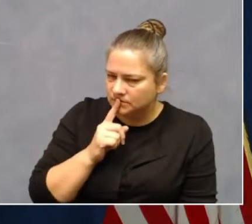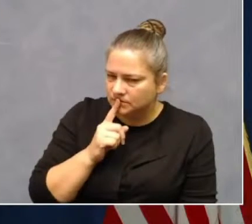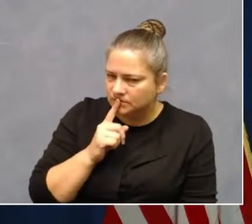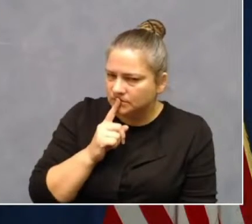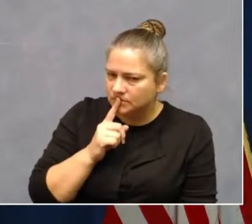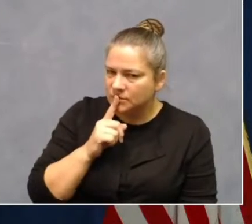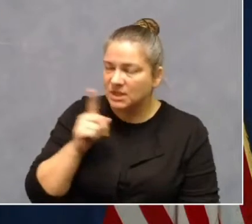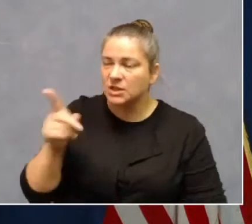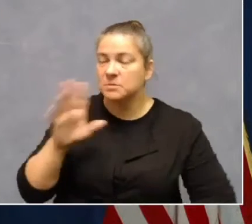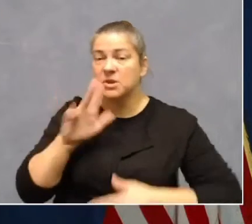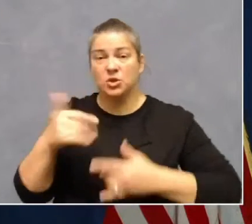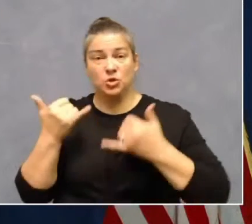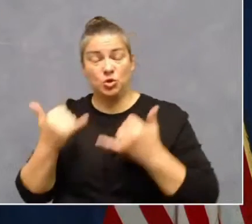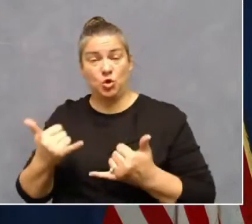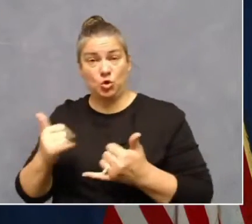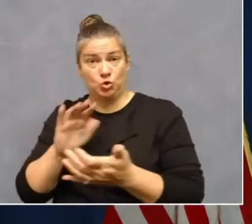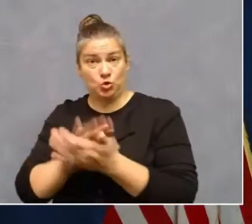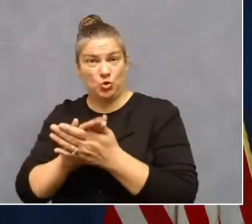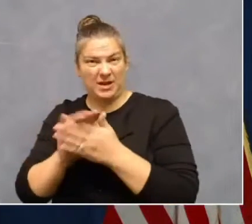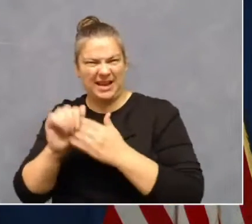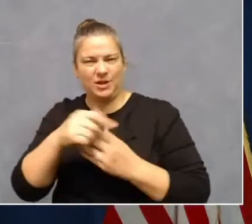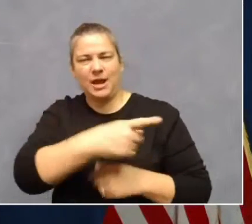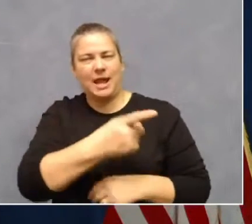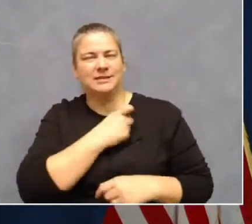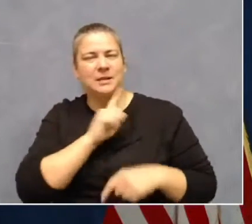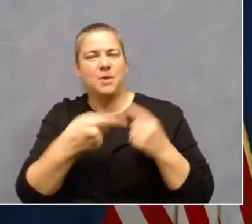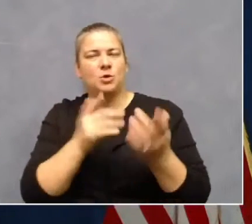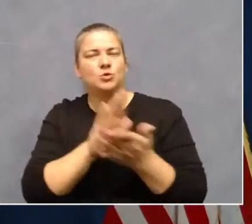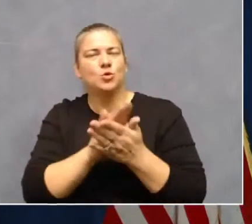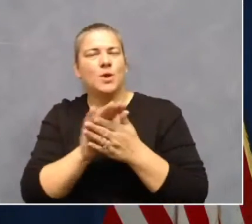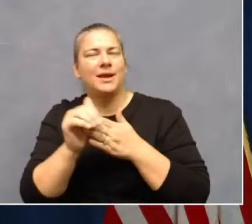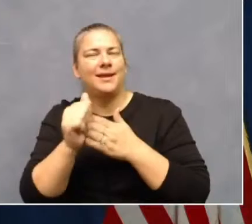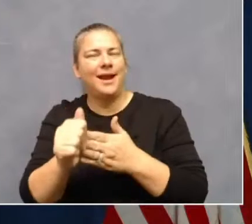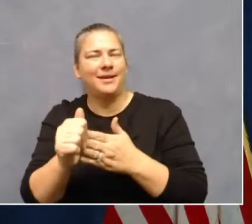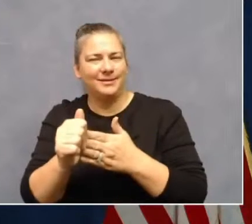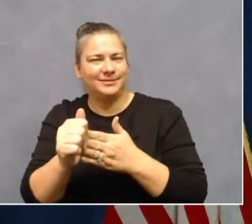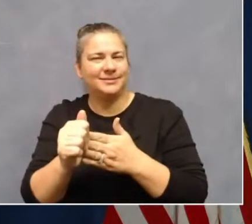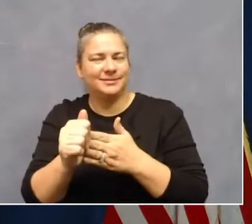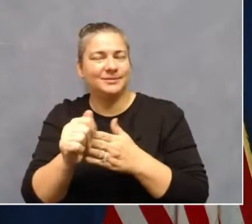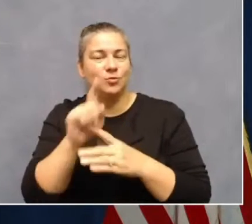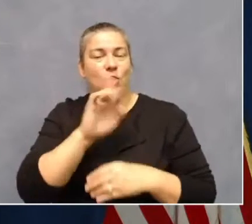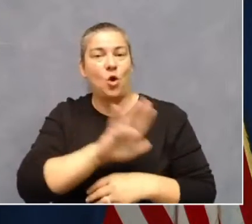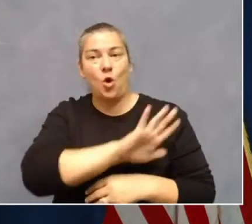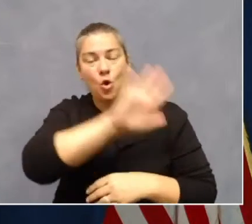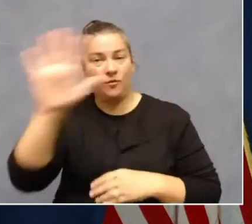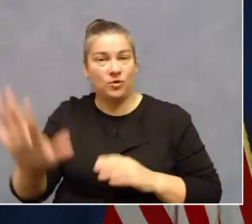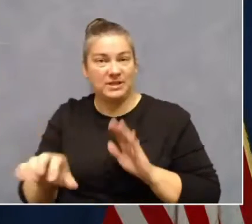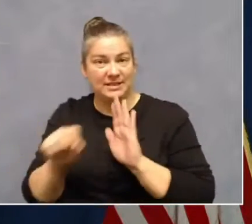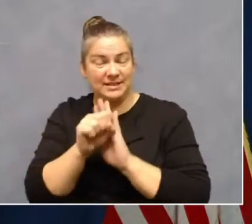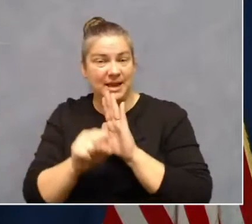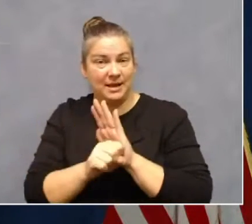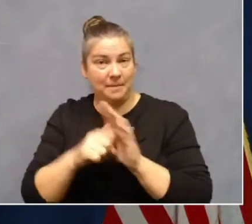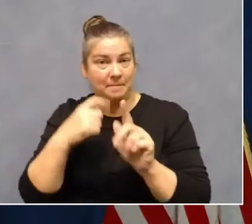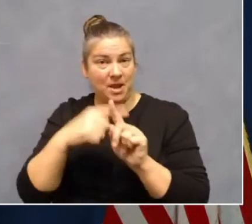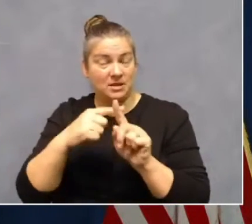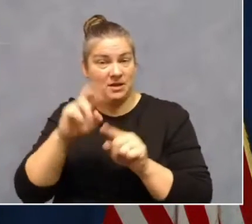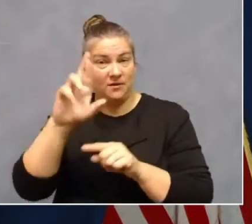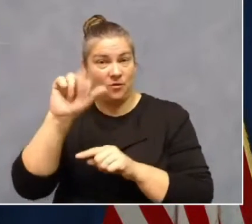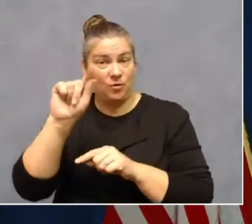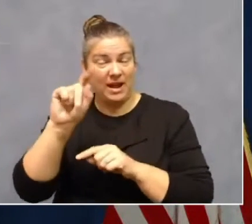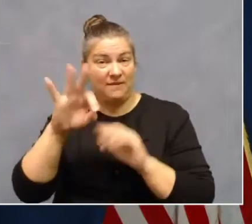school guidance, which is what the question is about, is guidance if the overall state positivity rate is under